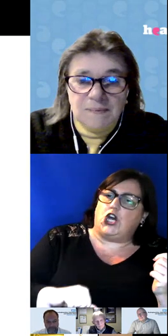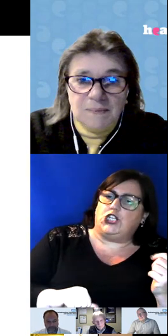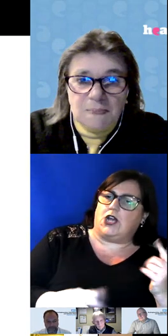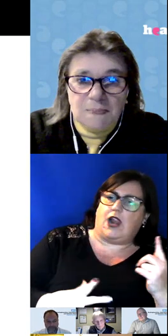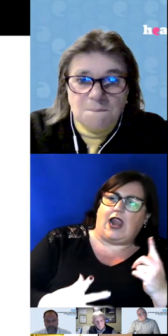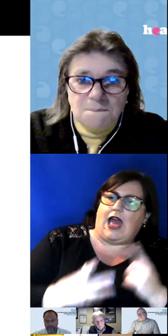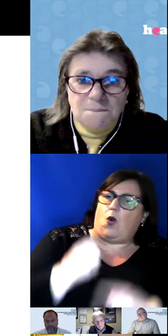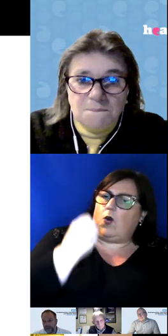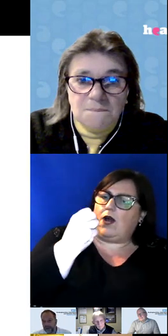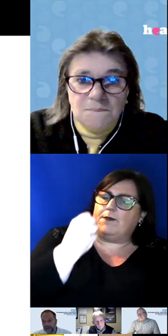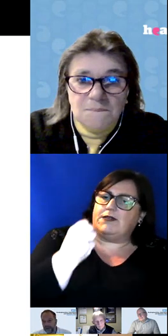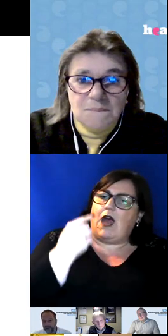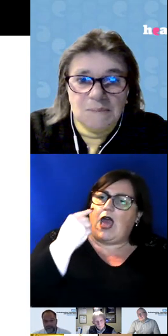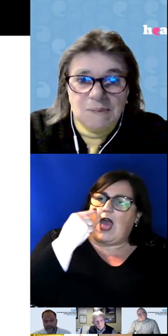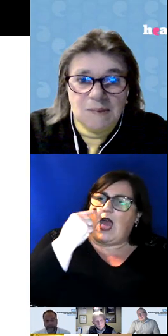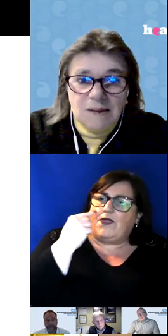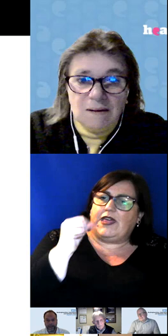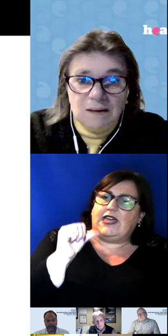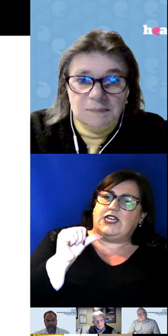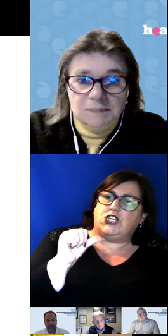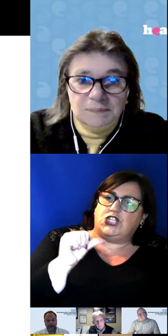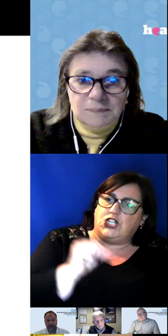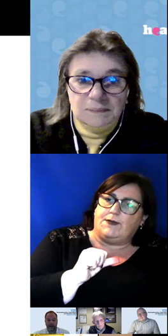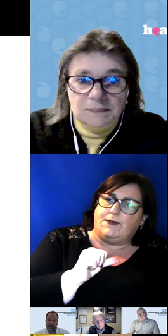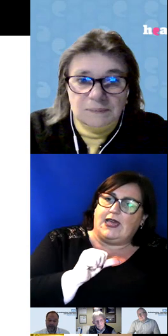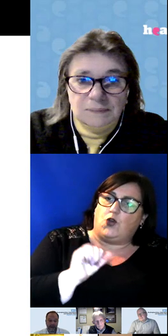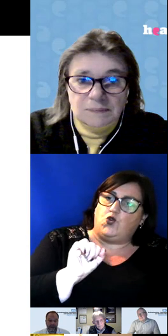18. I think it should be a 19 theme.